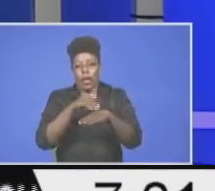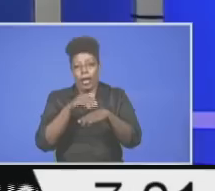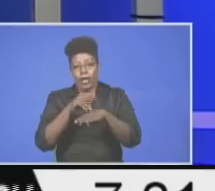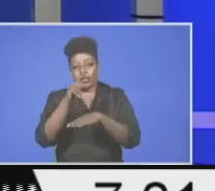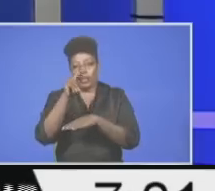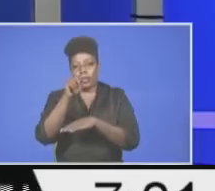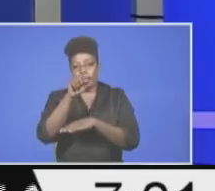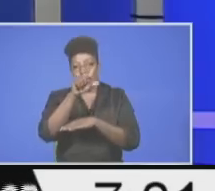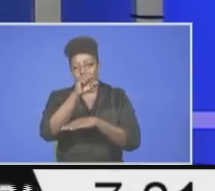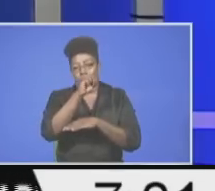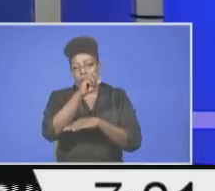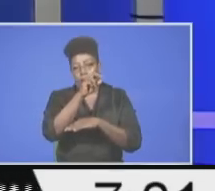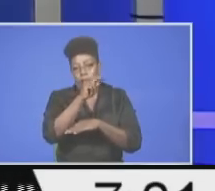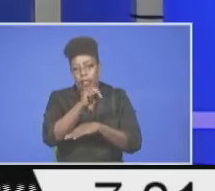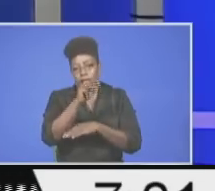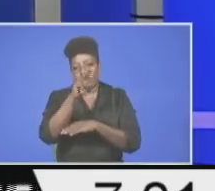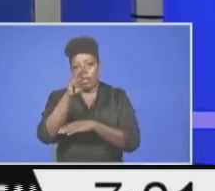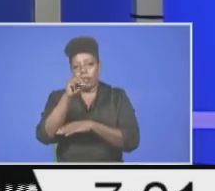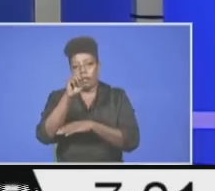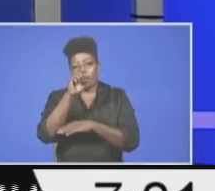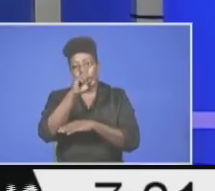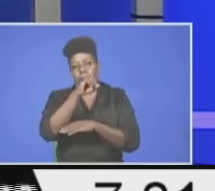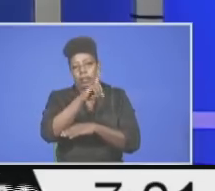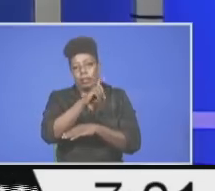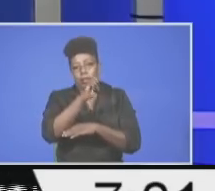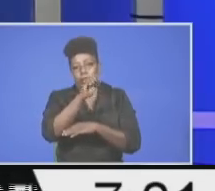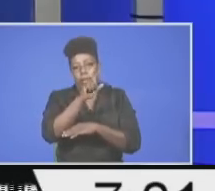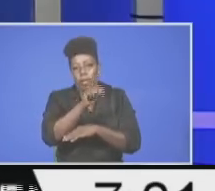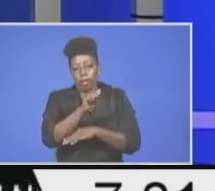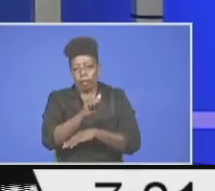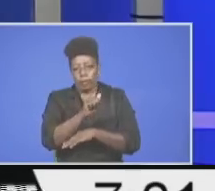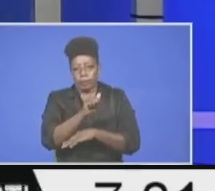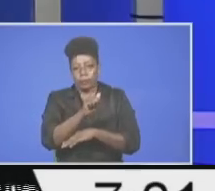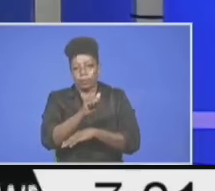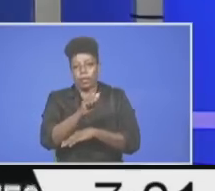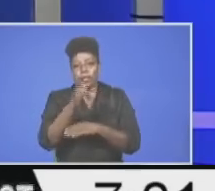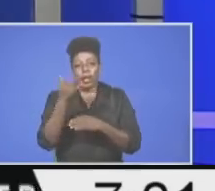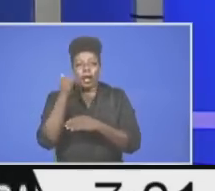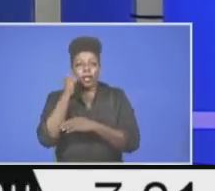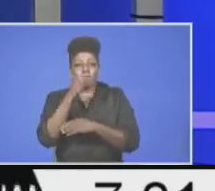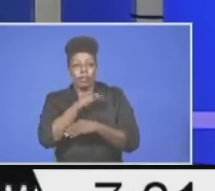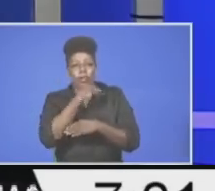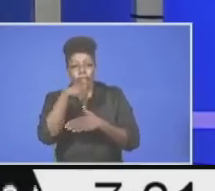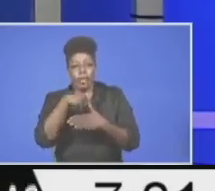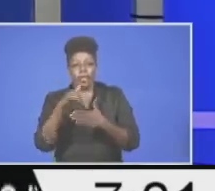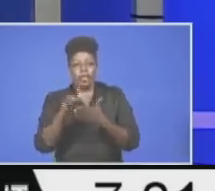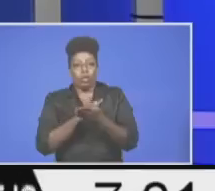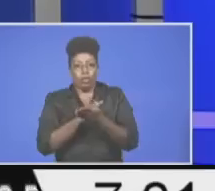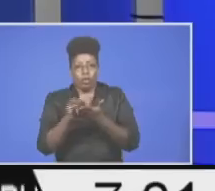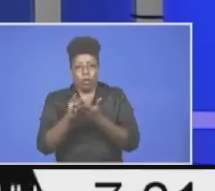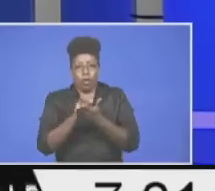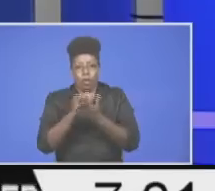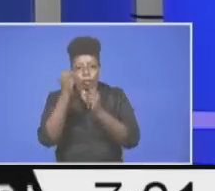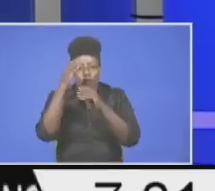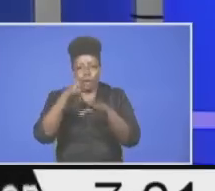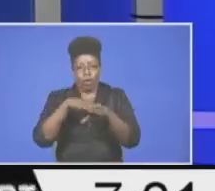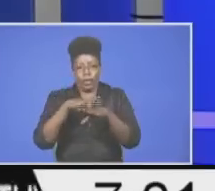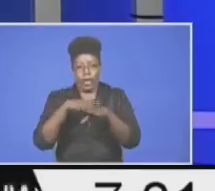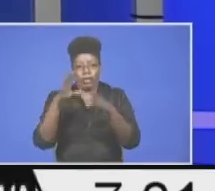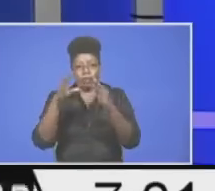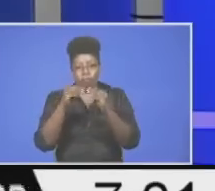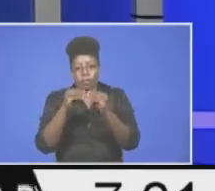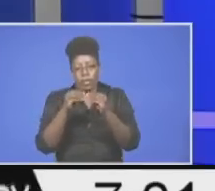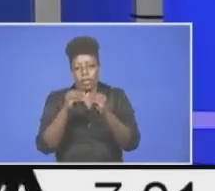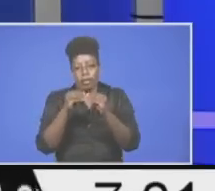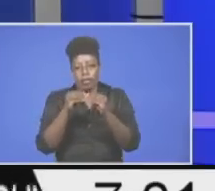the 73rd General Assembly. Our Altaviz Munnings is in New York and has details of the meeting, also headlined by an address from